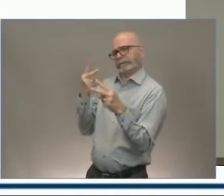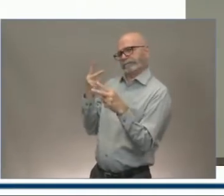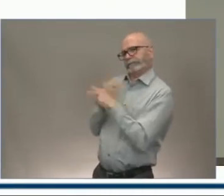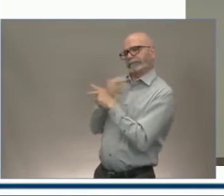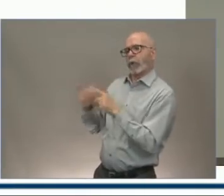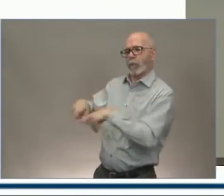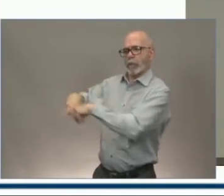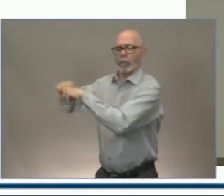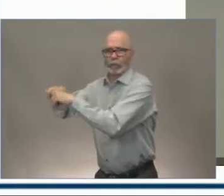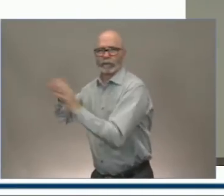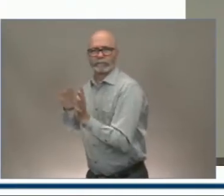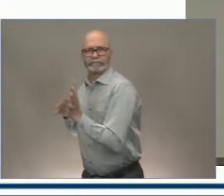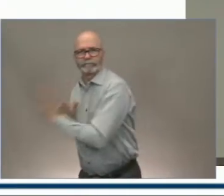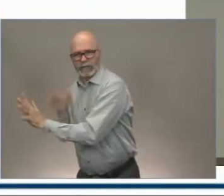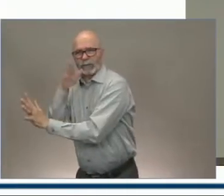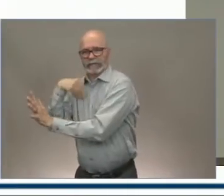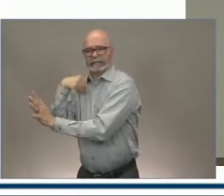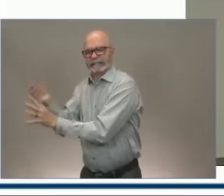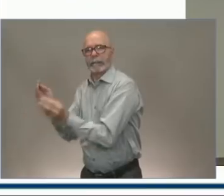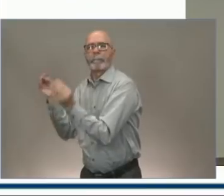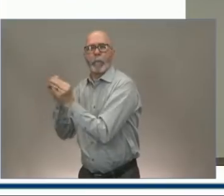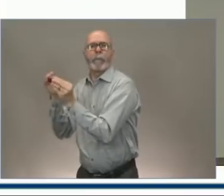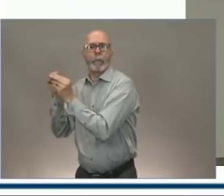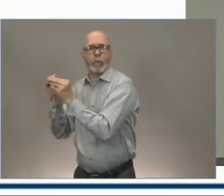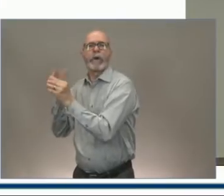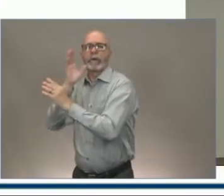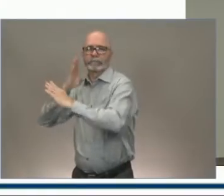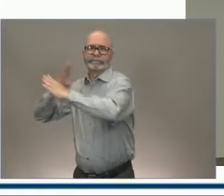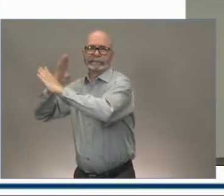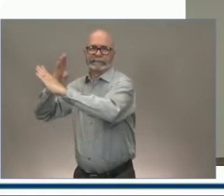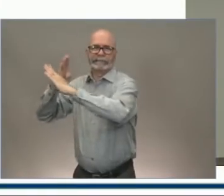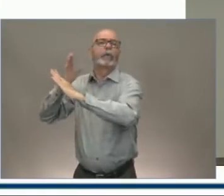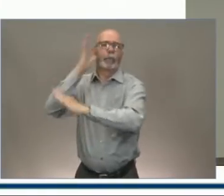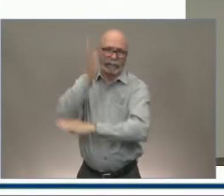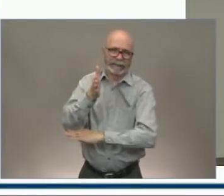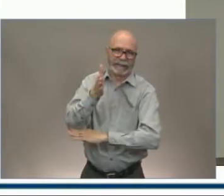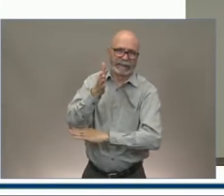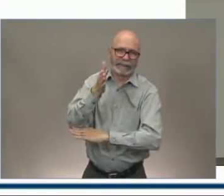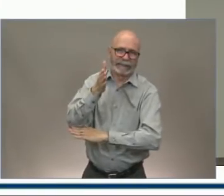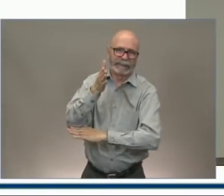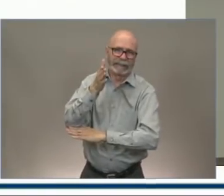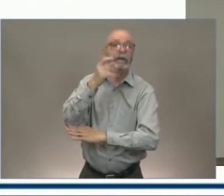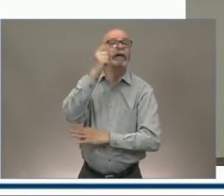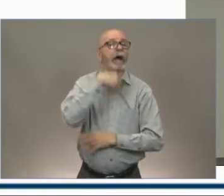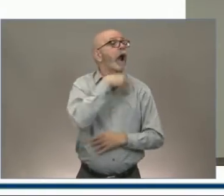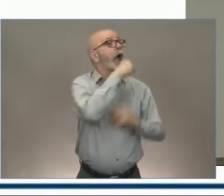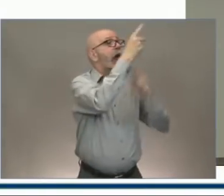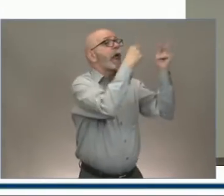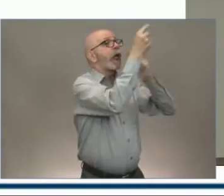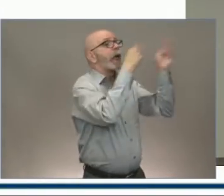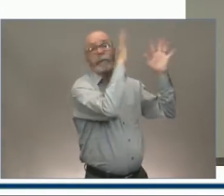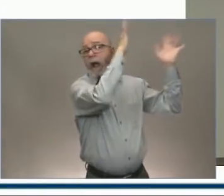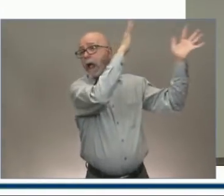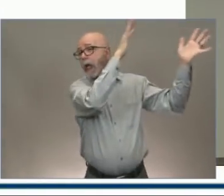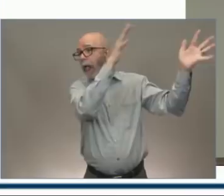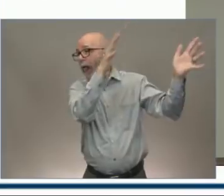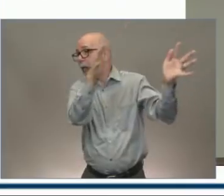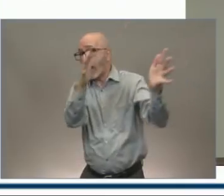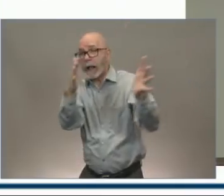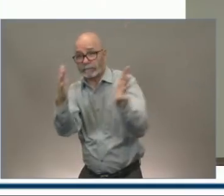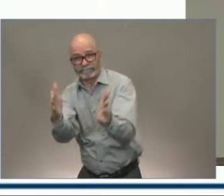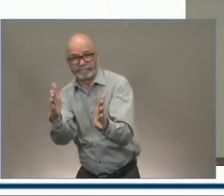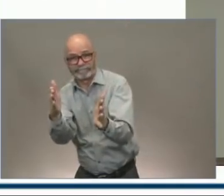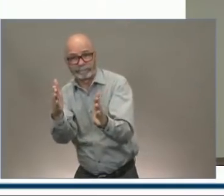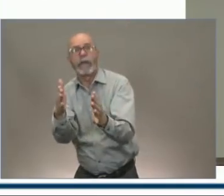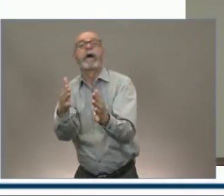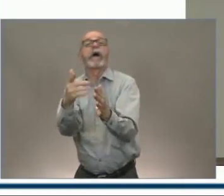protection for them by immunizing that the go big, go fast. The higher the population immunity and the quicker we